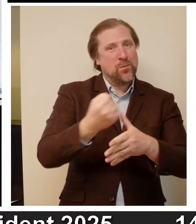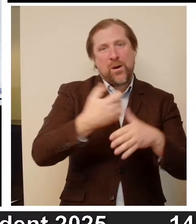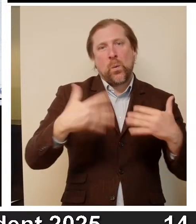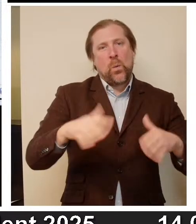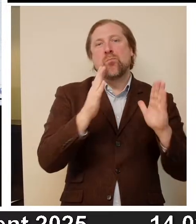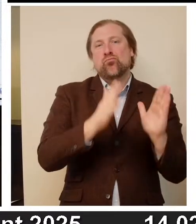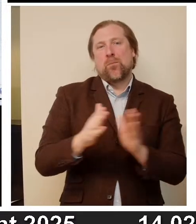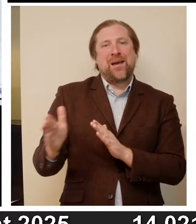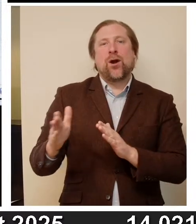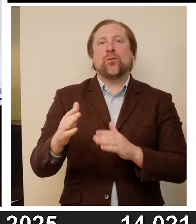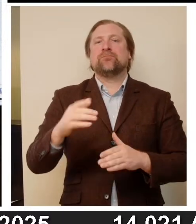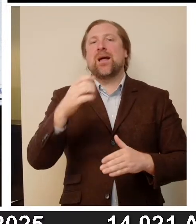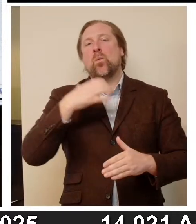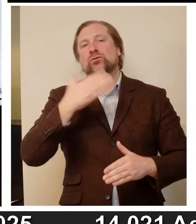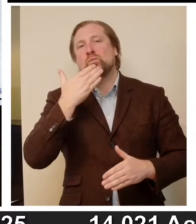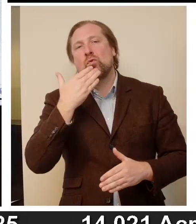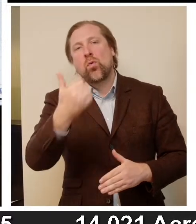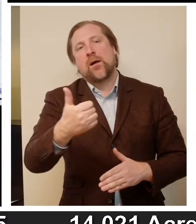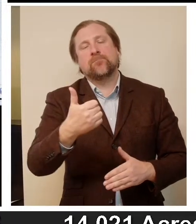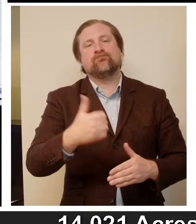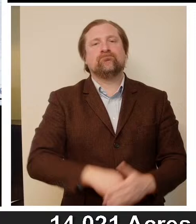advance, and I wish you well.